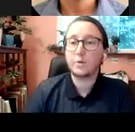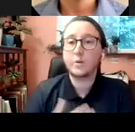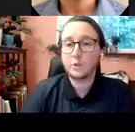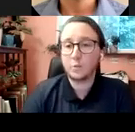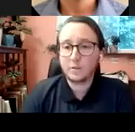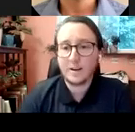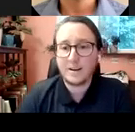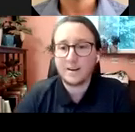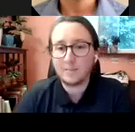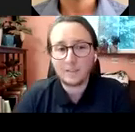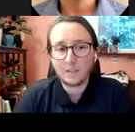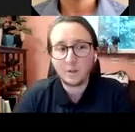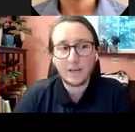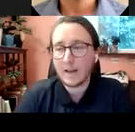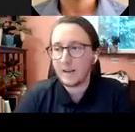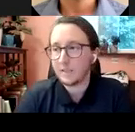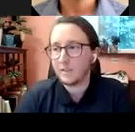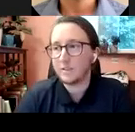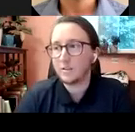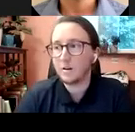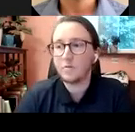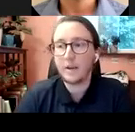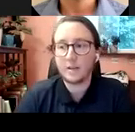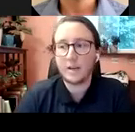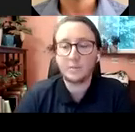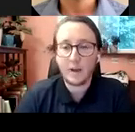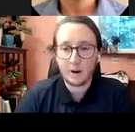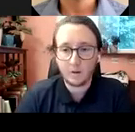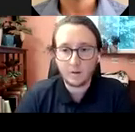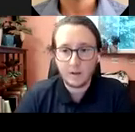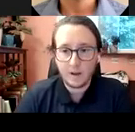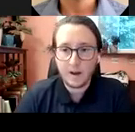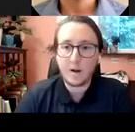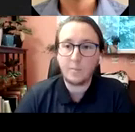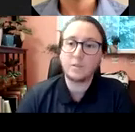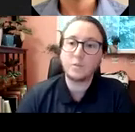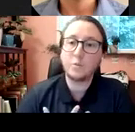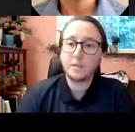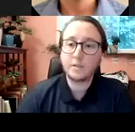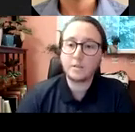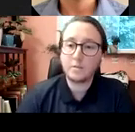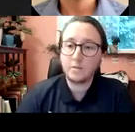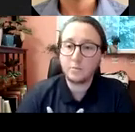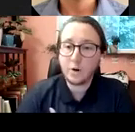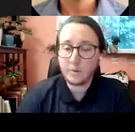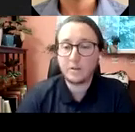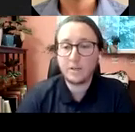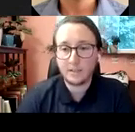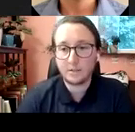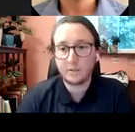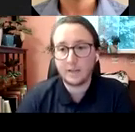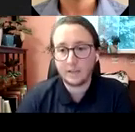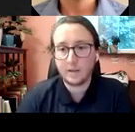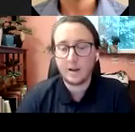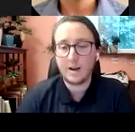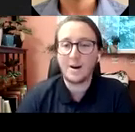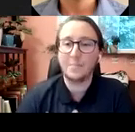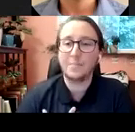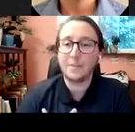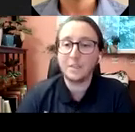So the first one is looking at this unrecognized power. And so this primarily centered